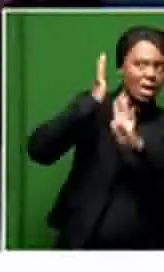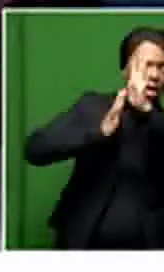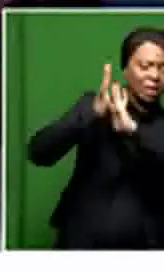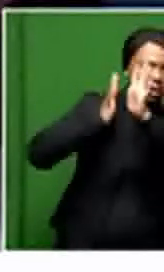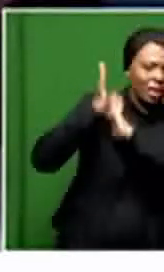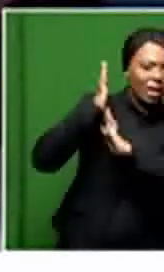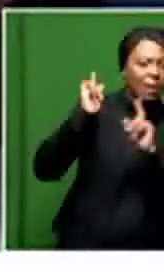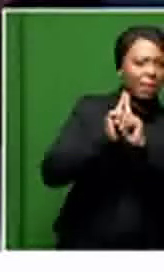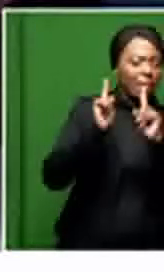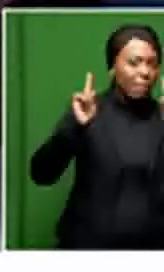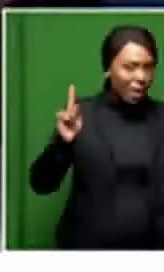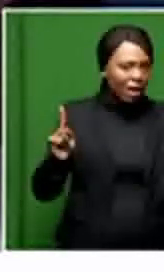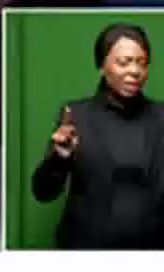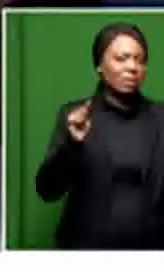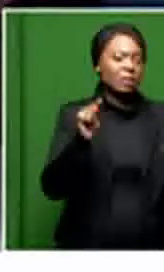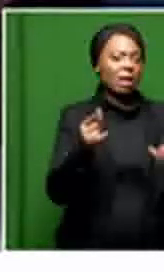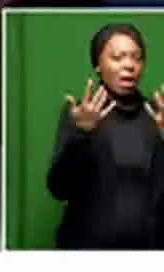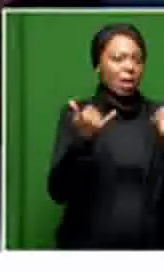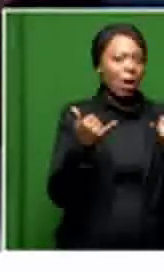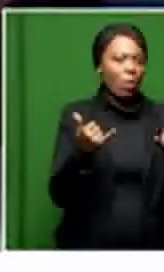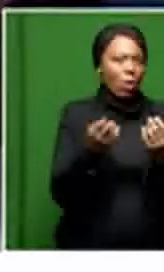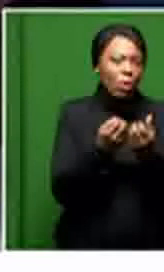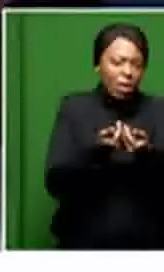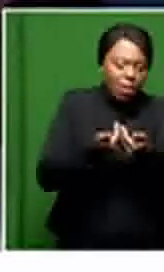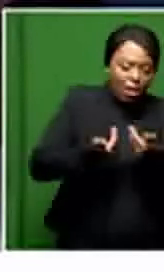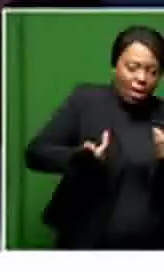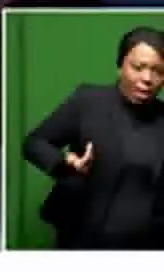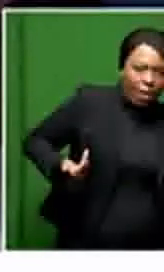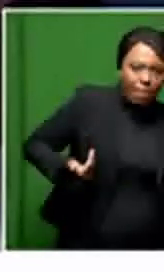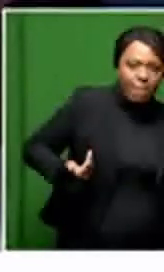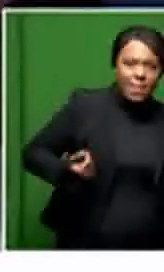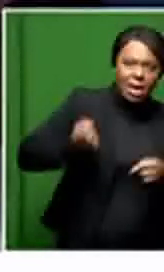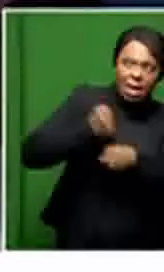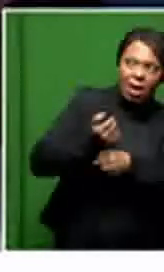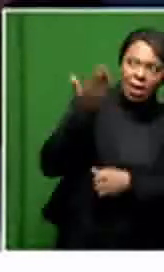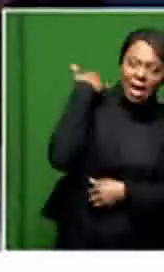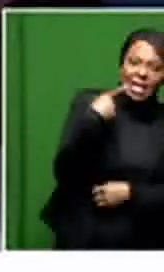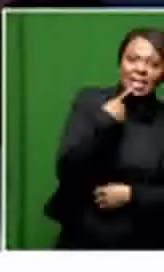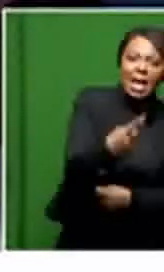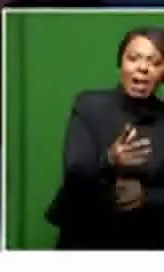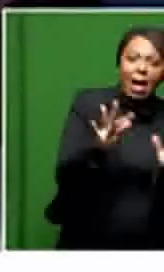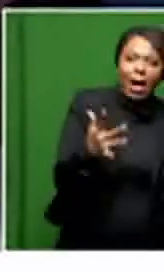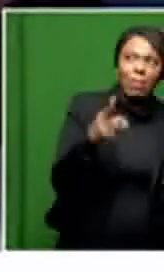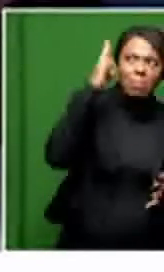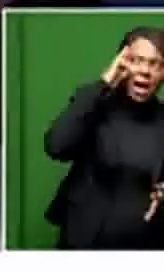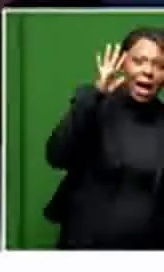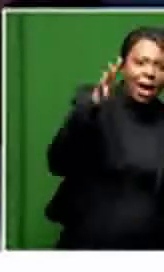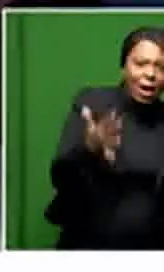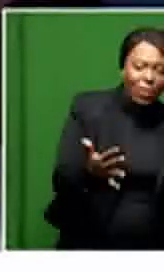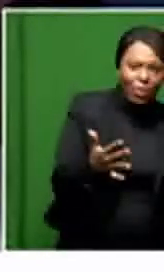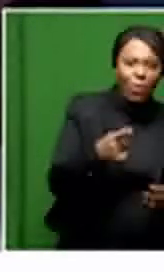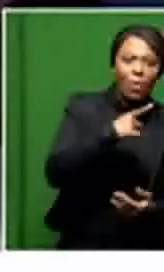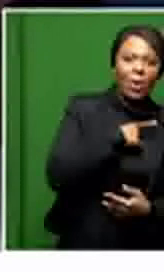of records, and gaps in the years, how do you tell it? I know, somebody was telling me, what